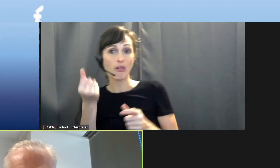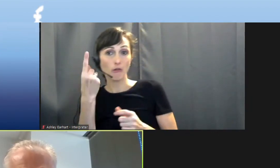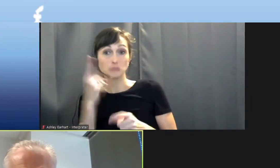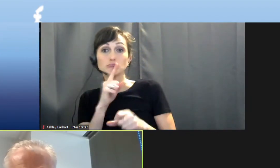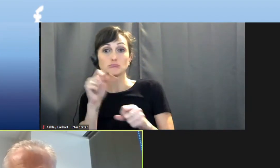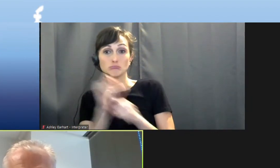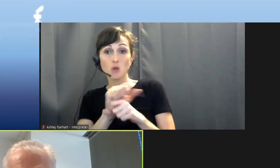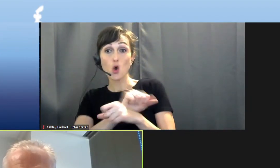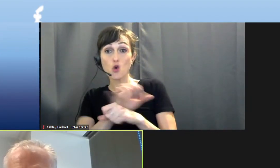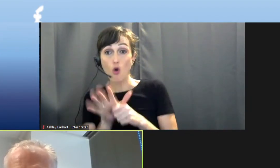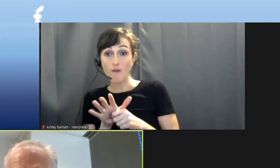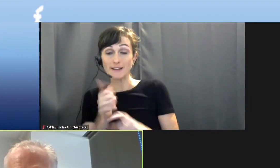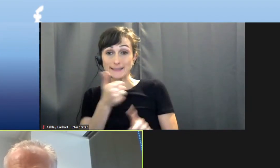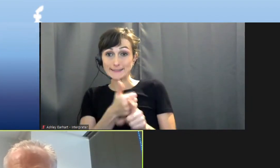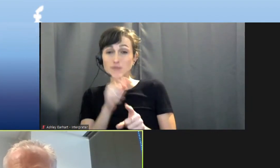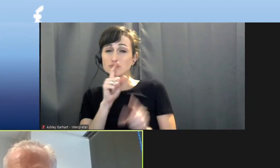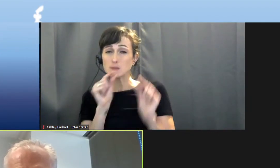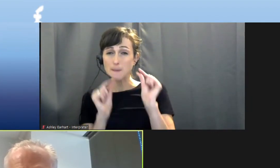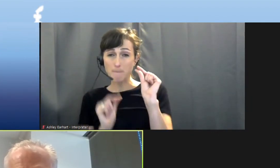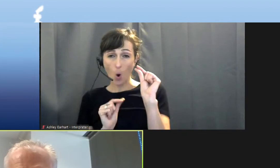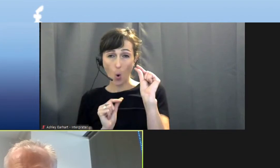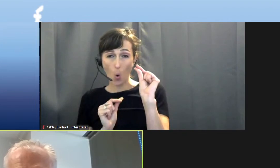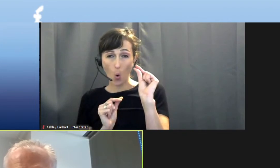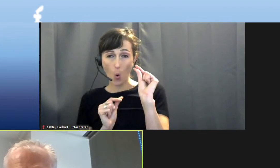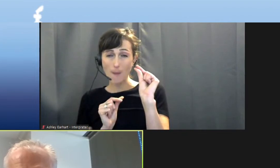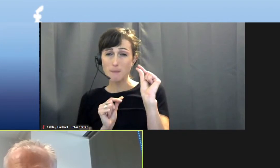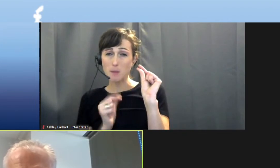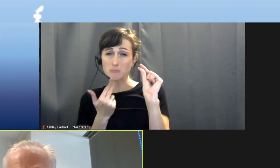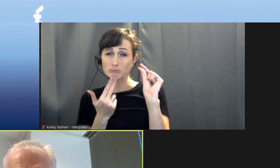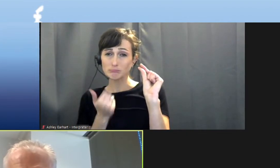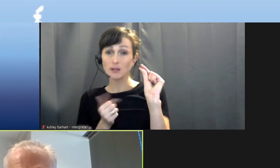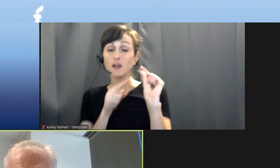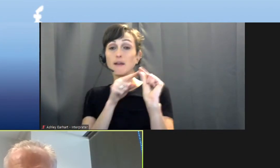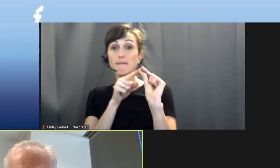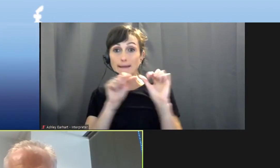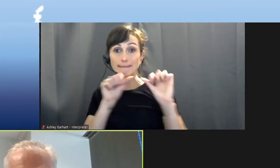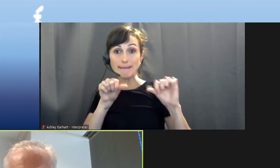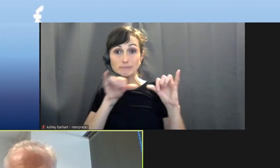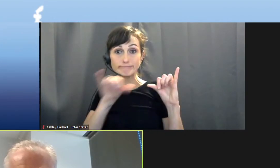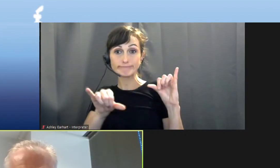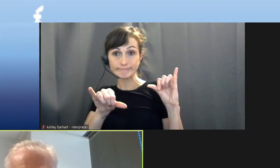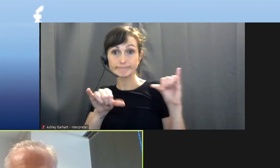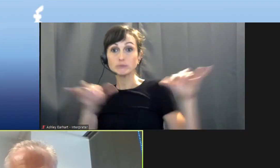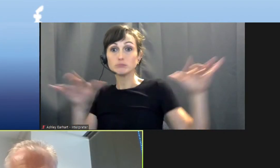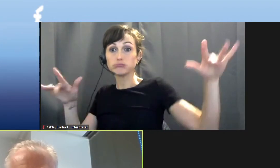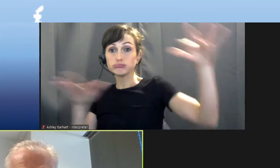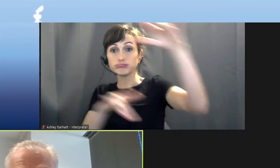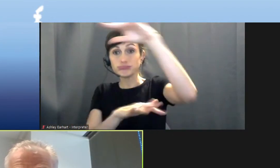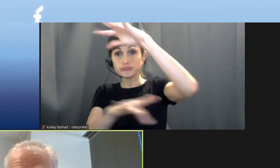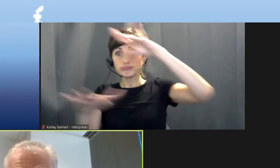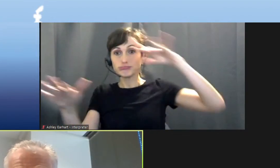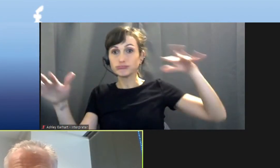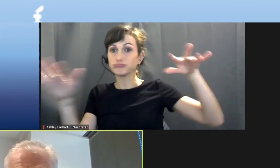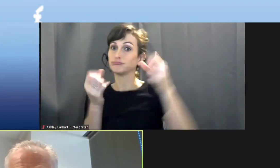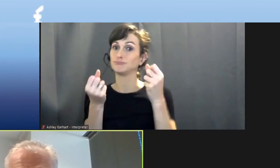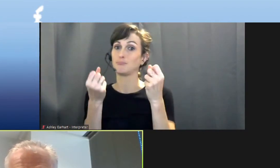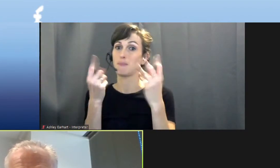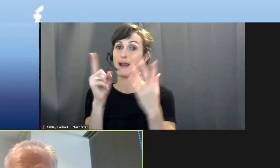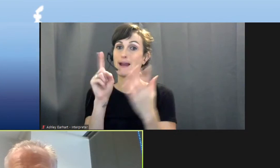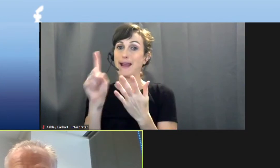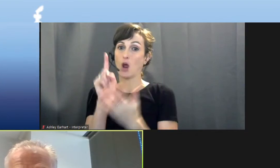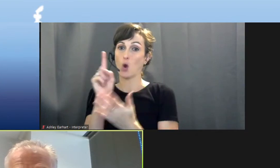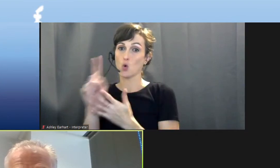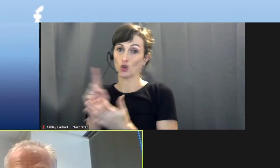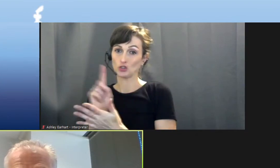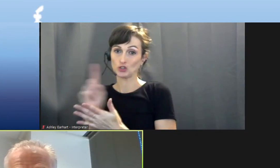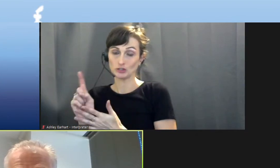virus itself is a very, very small particulate, and it can remain aerosolized in the air for hours. And